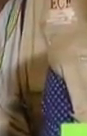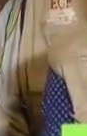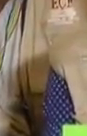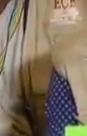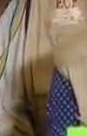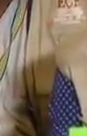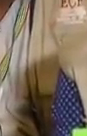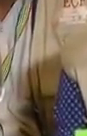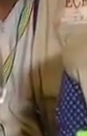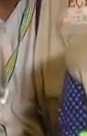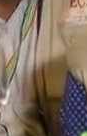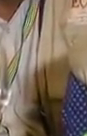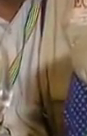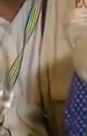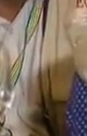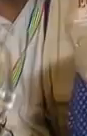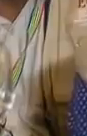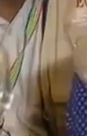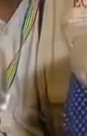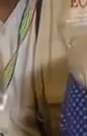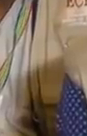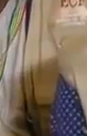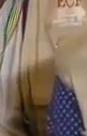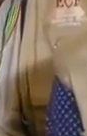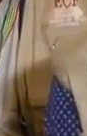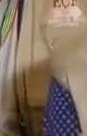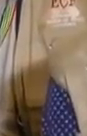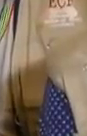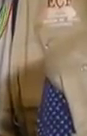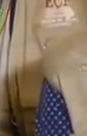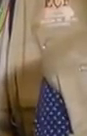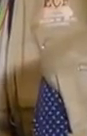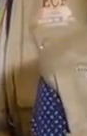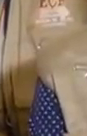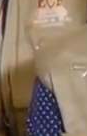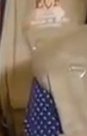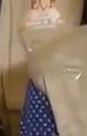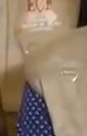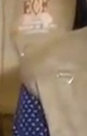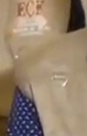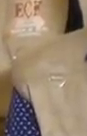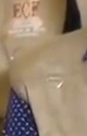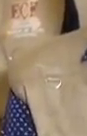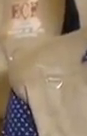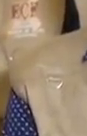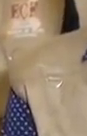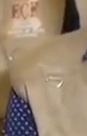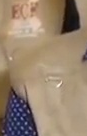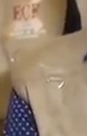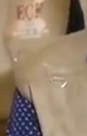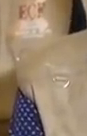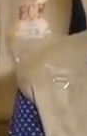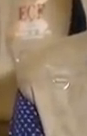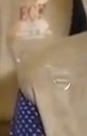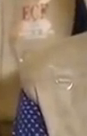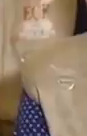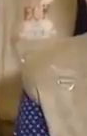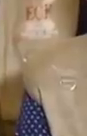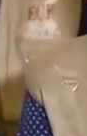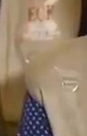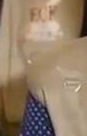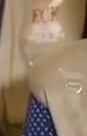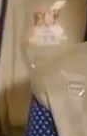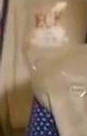educate the electorate where an X or a tick should be placed.